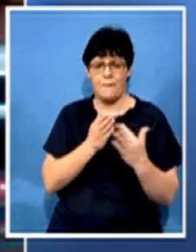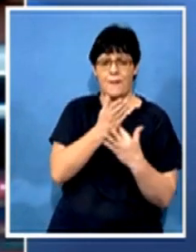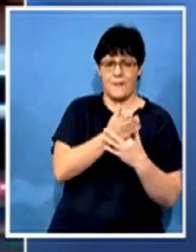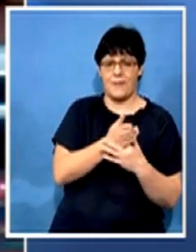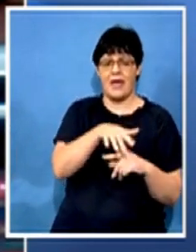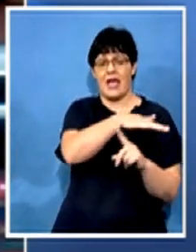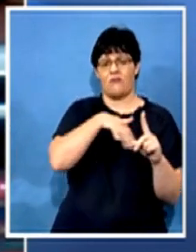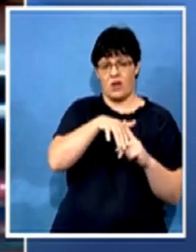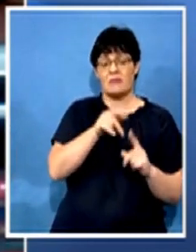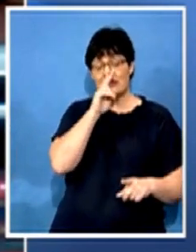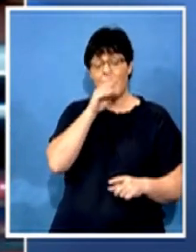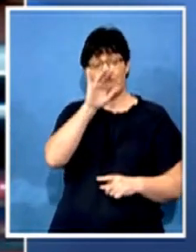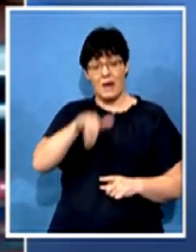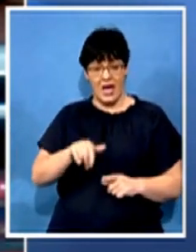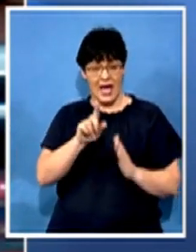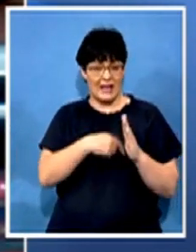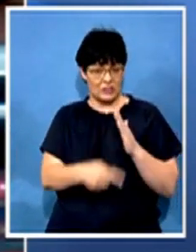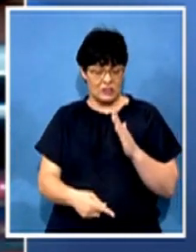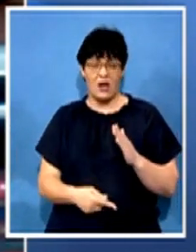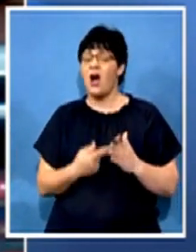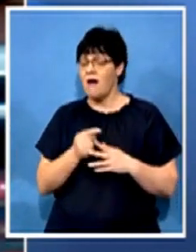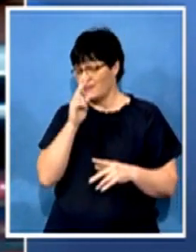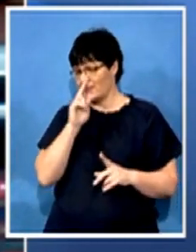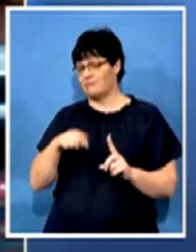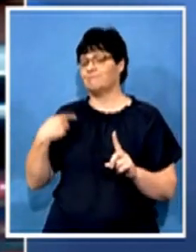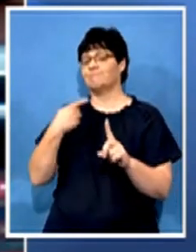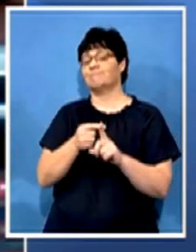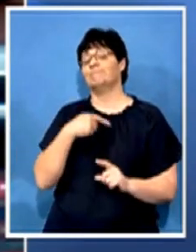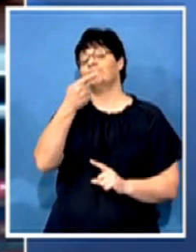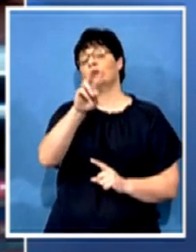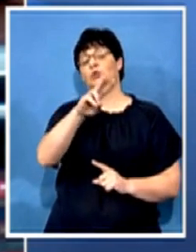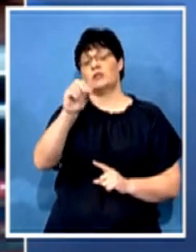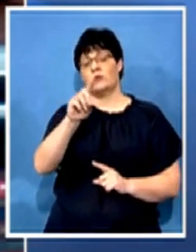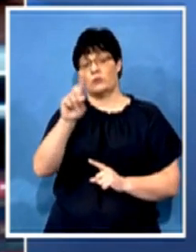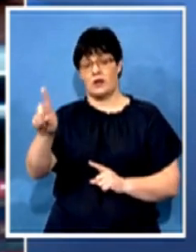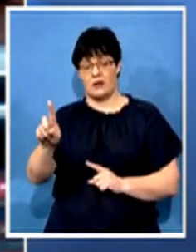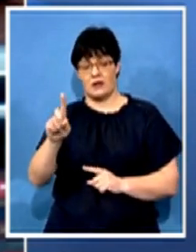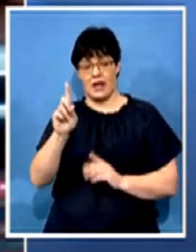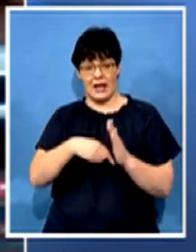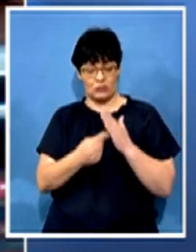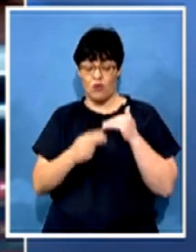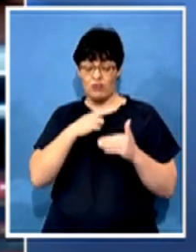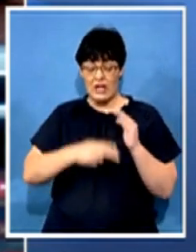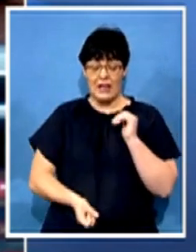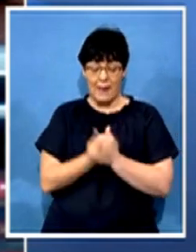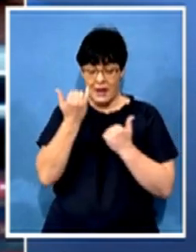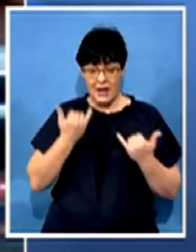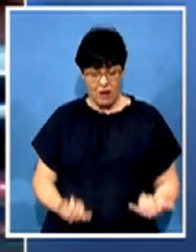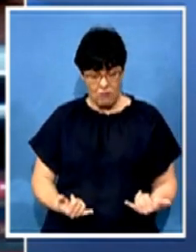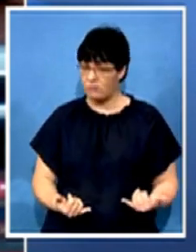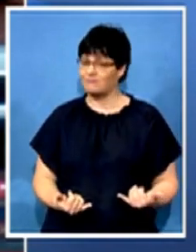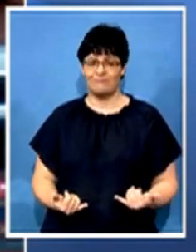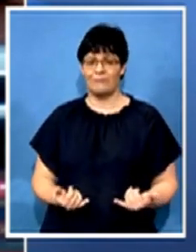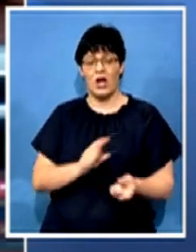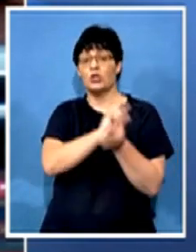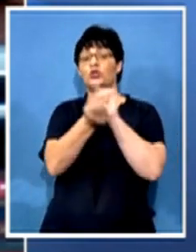being a build-up to the 2021 election, and whatever results we come up with now will not change significantly come